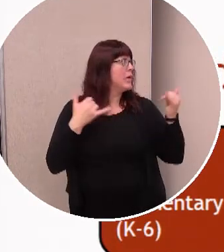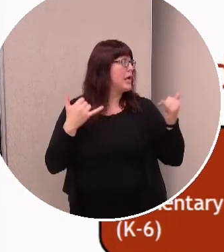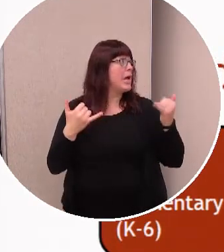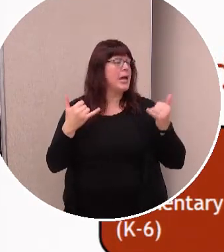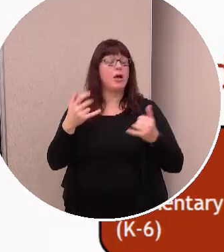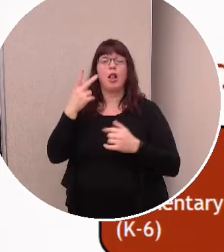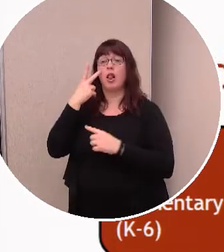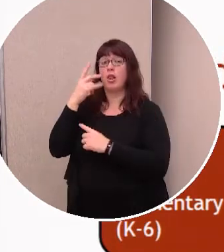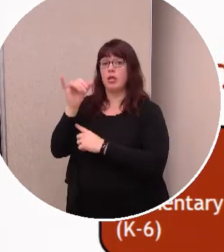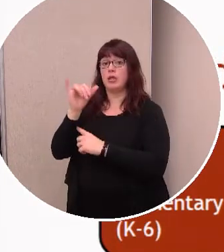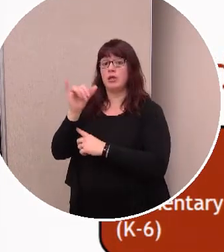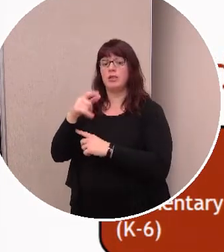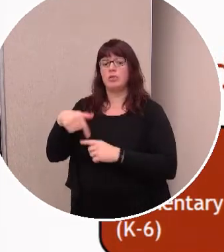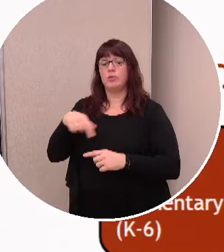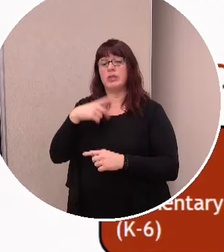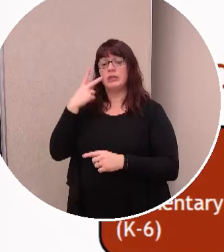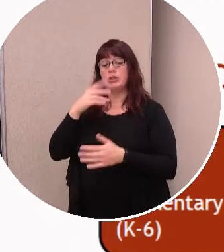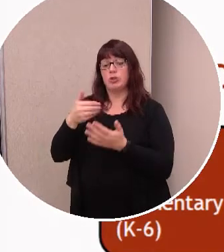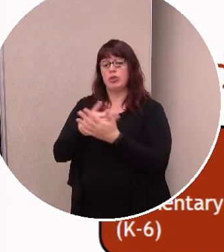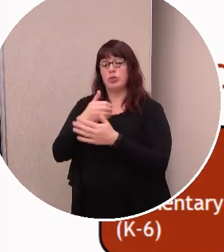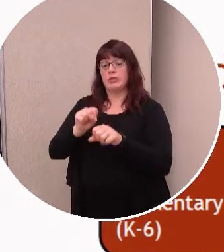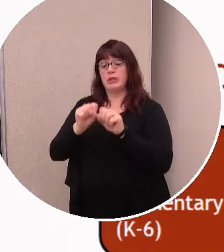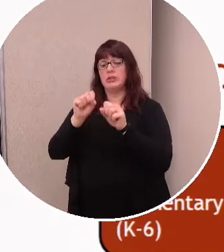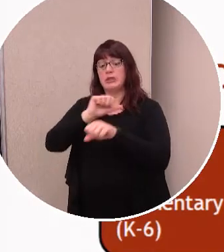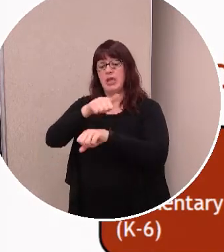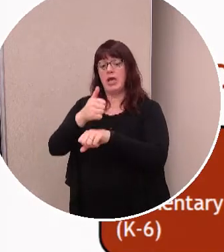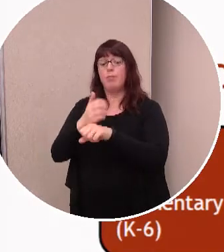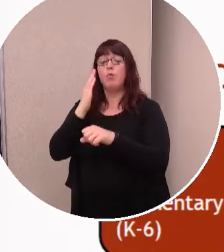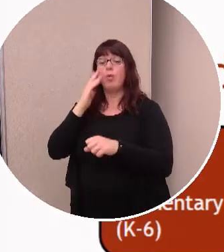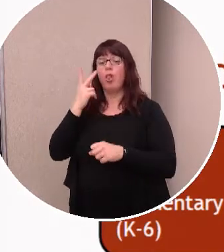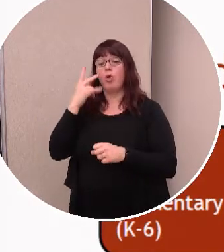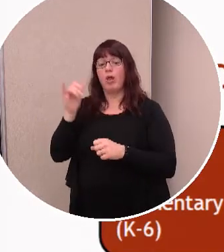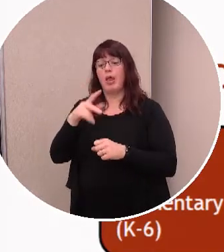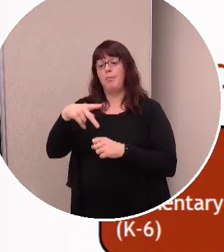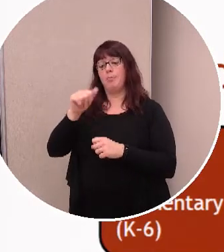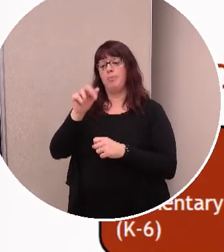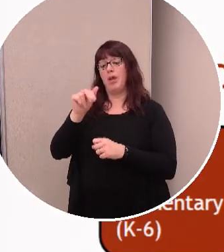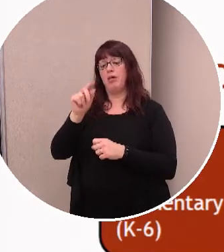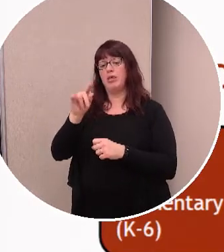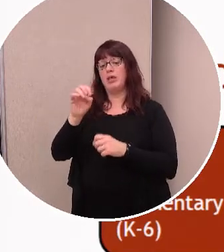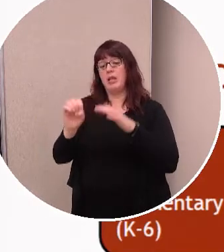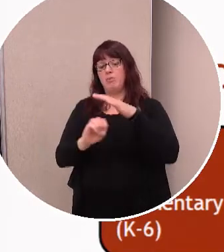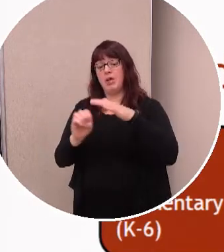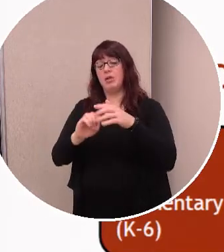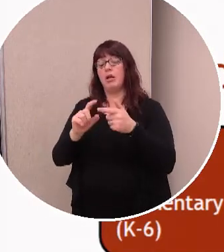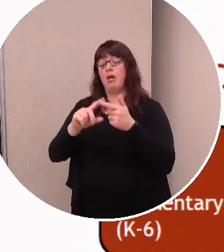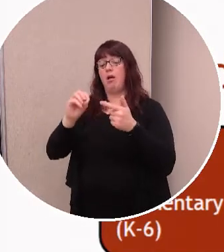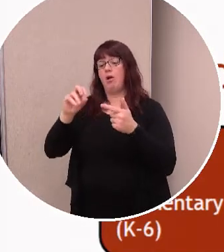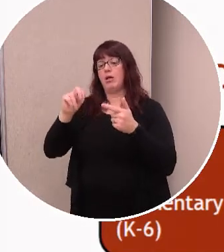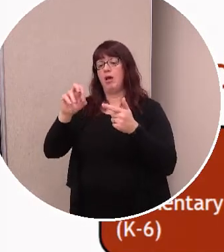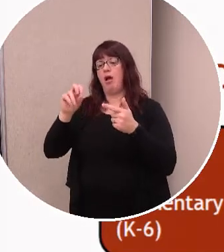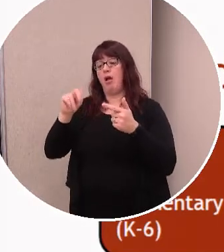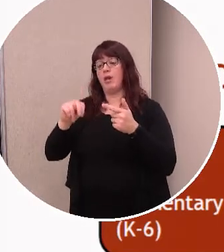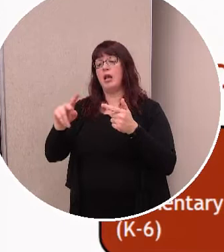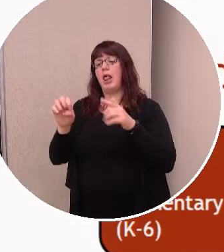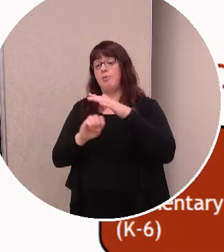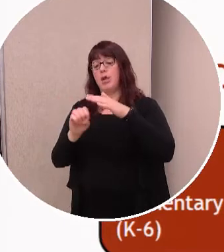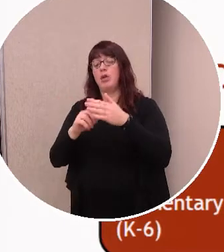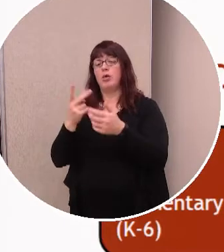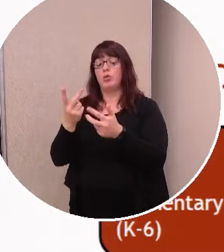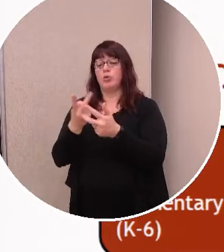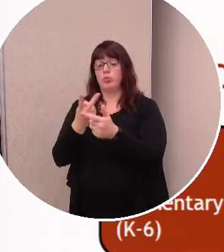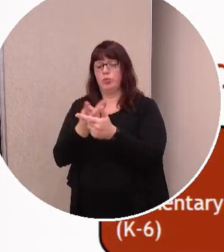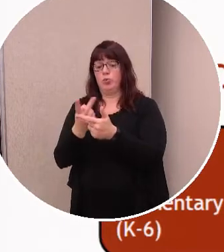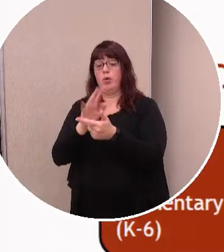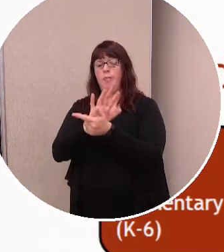see how the new configuration will look. Paradise Elementary and Octagon Pond Elementary become K-5s, feeding